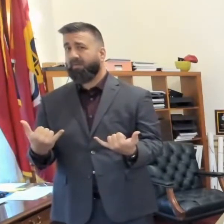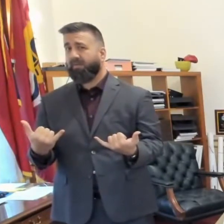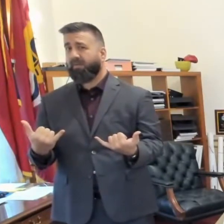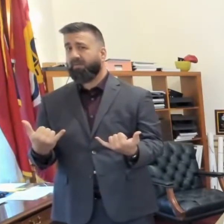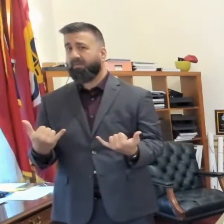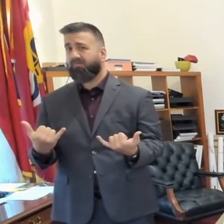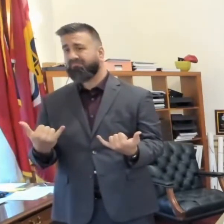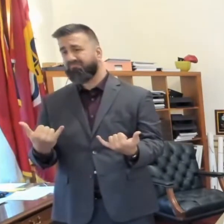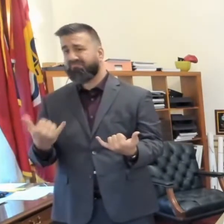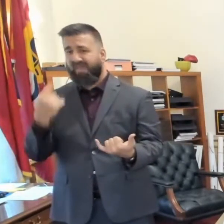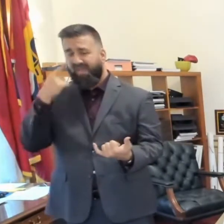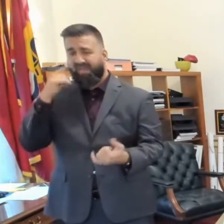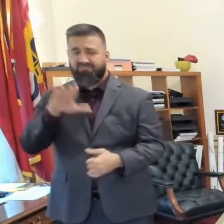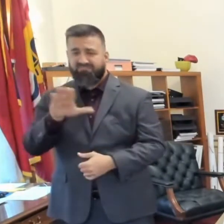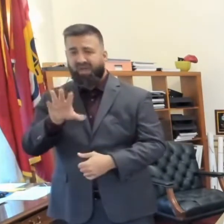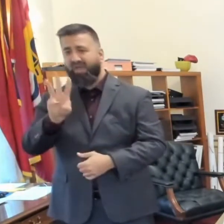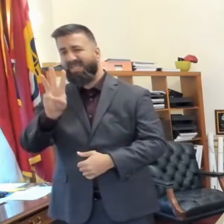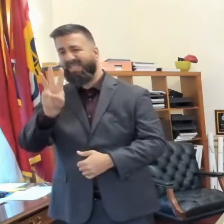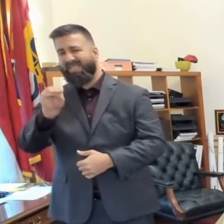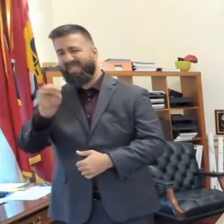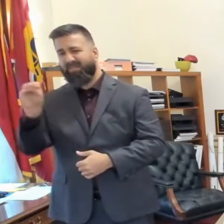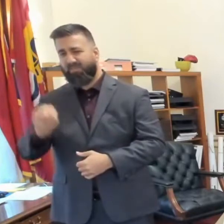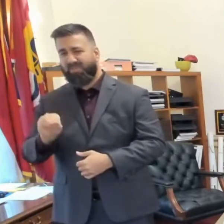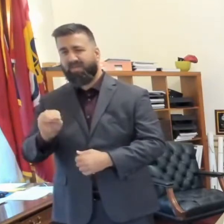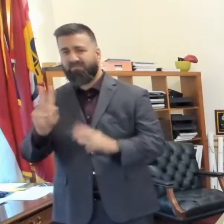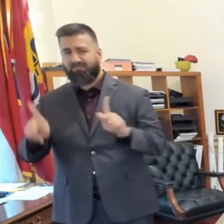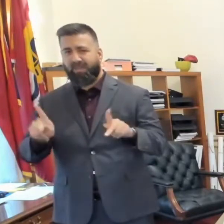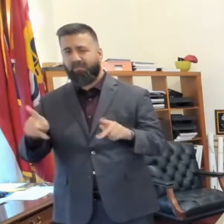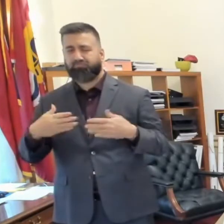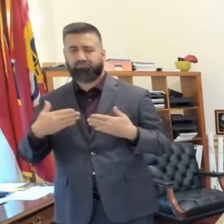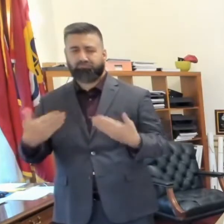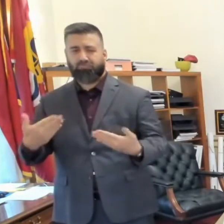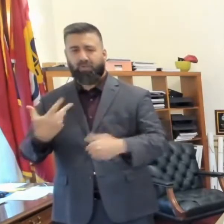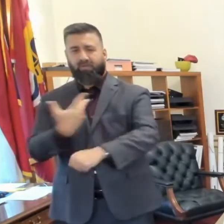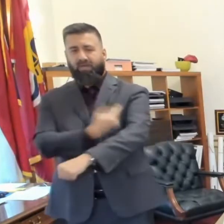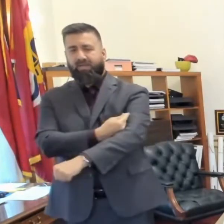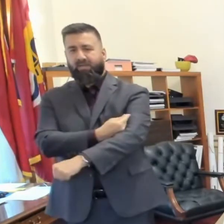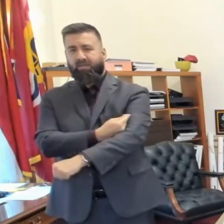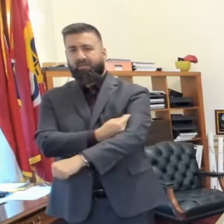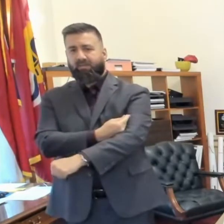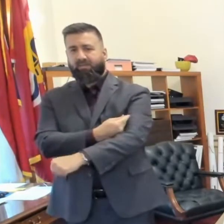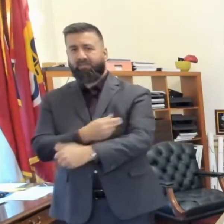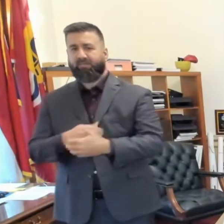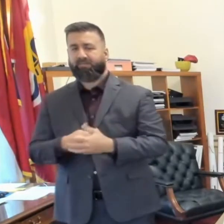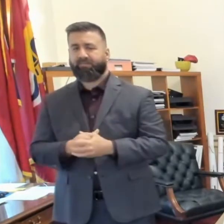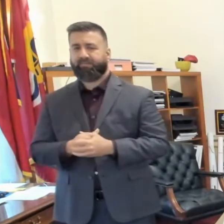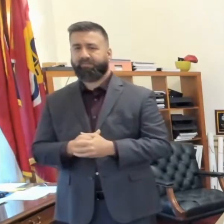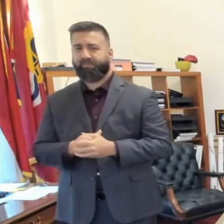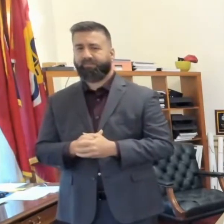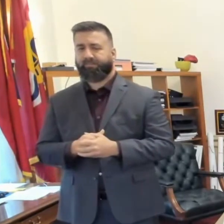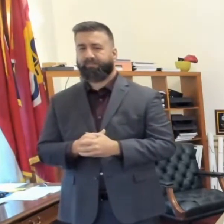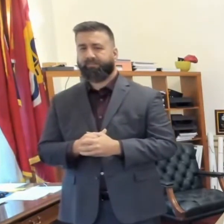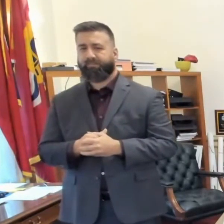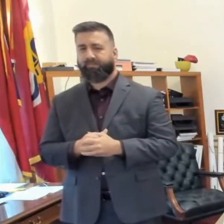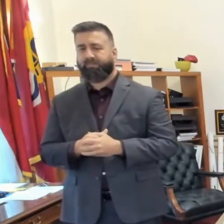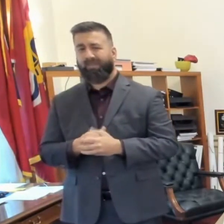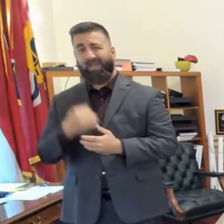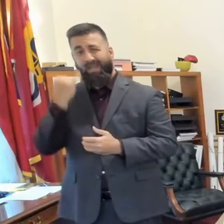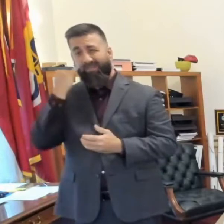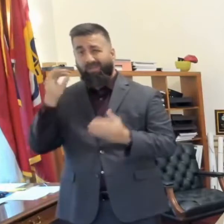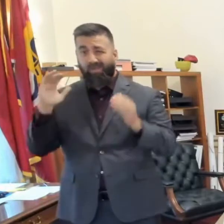they're looking at somewhere in the neighborhood of 60%. So if you just think about that and the number of doses that are coming out, it looks